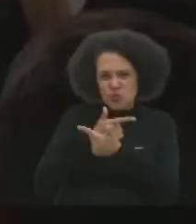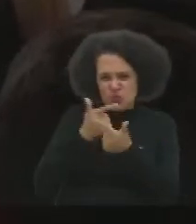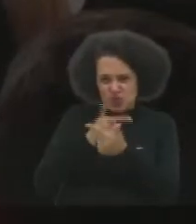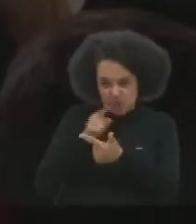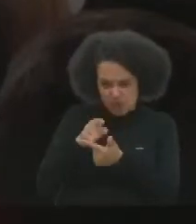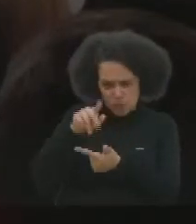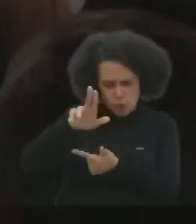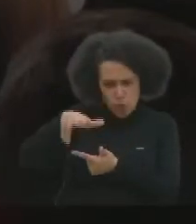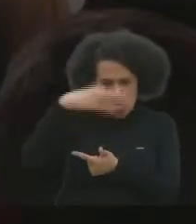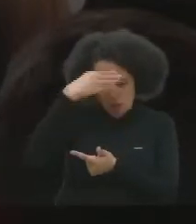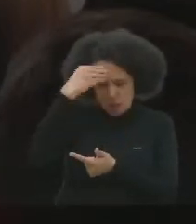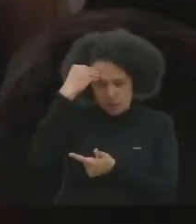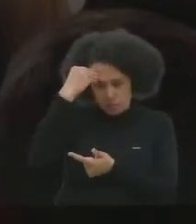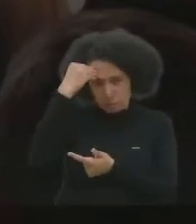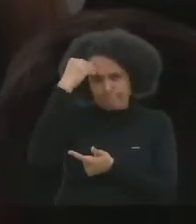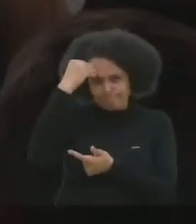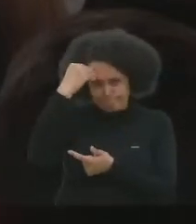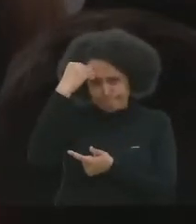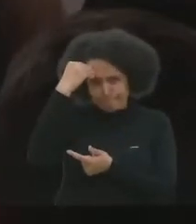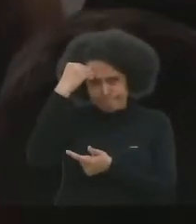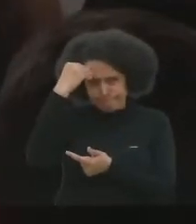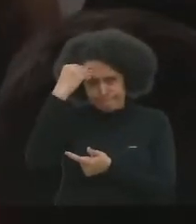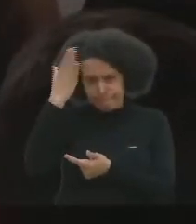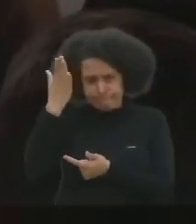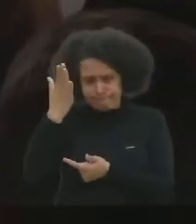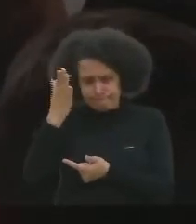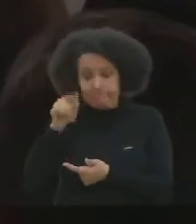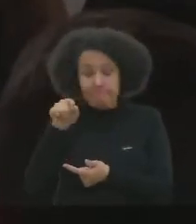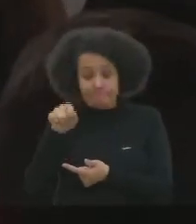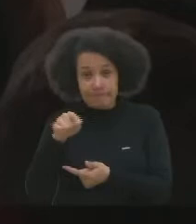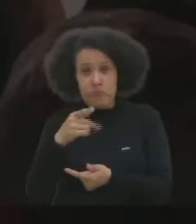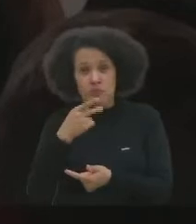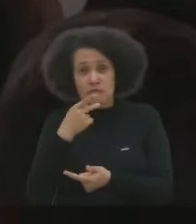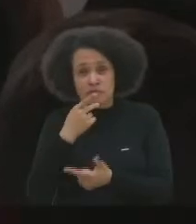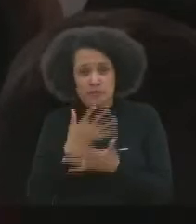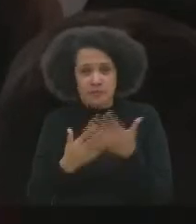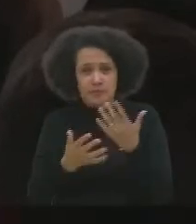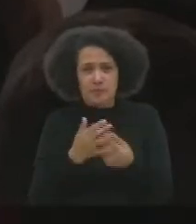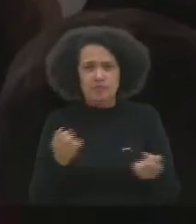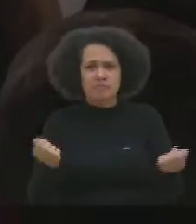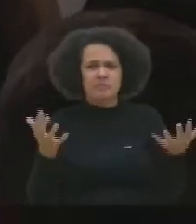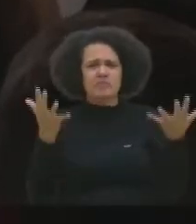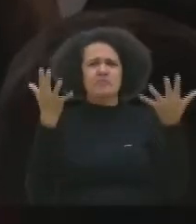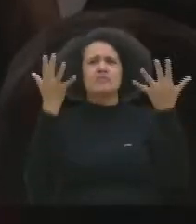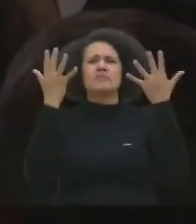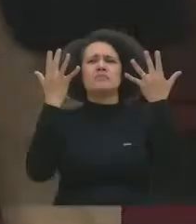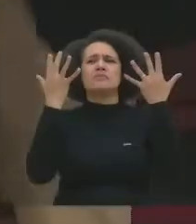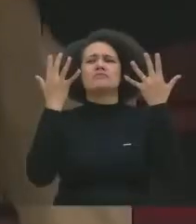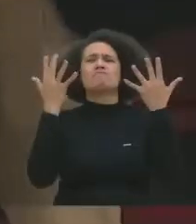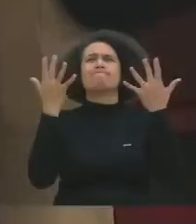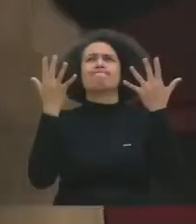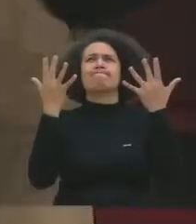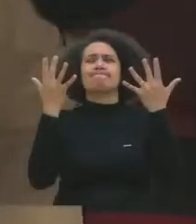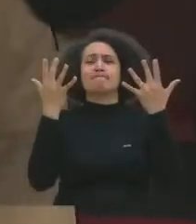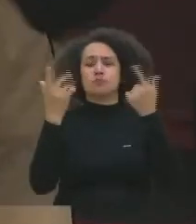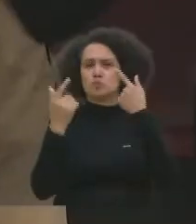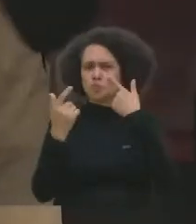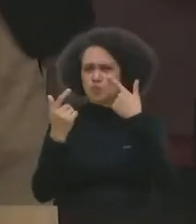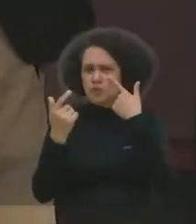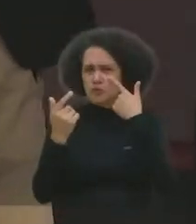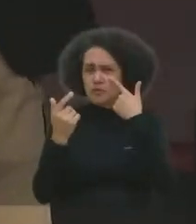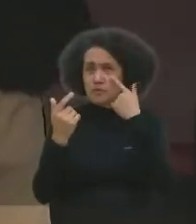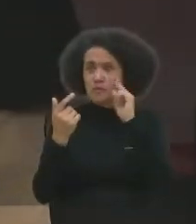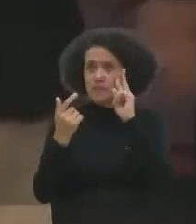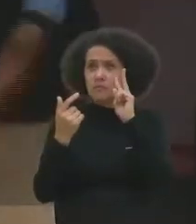esquecida. So the psalmist says, lift up your heads. Então o salmista diz, erguei as vossas mãos. And see the King of Glory. Olha, veja o Rei da